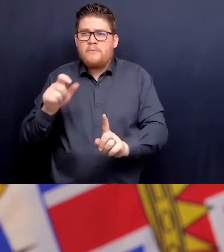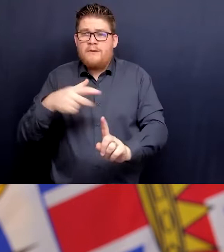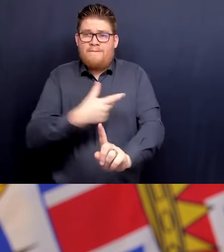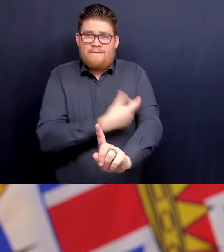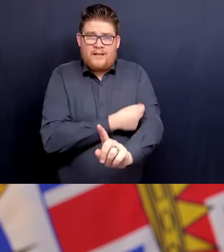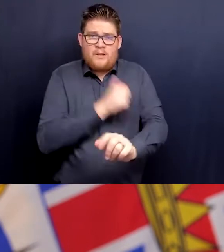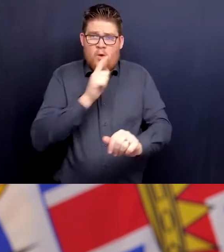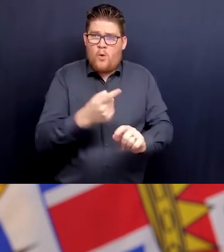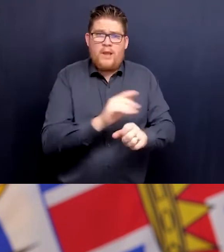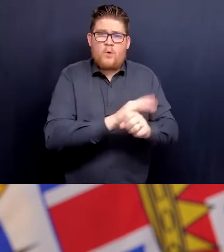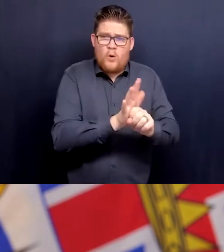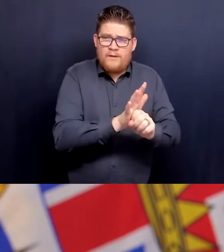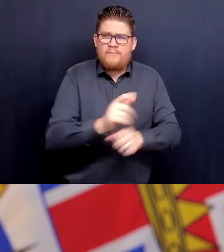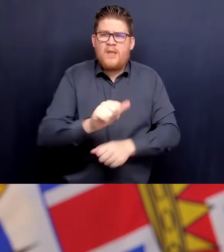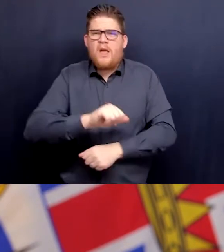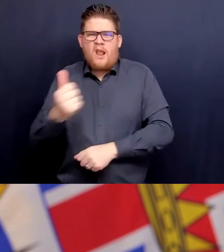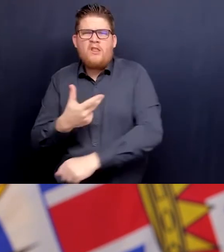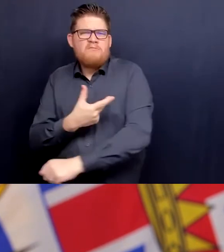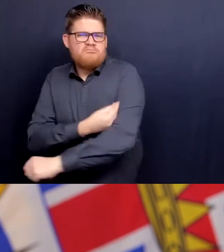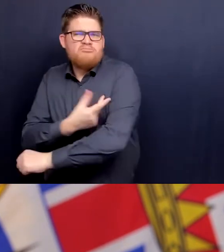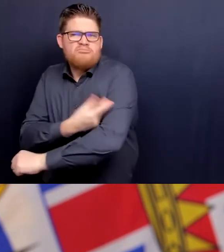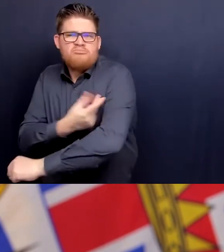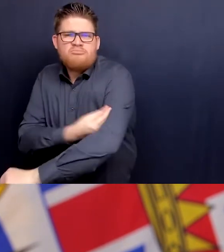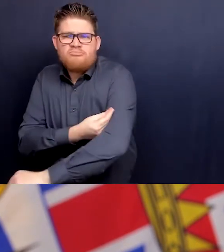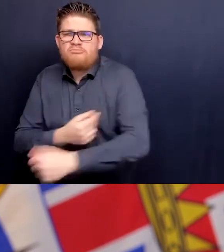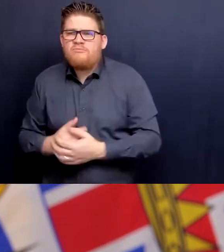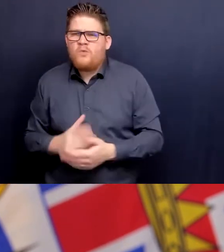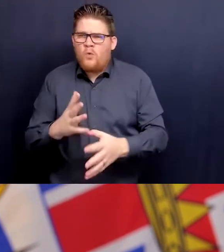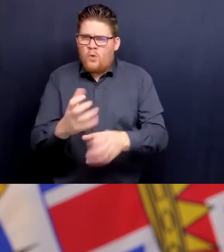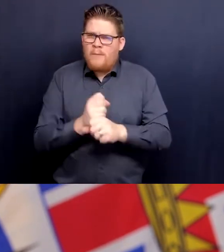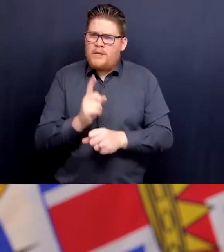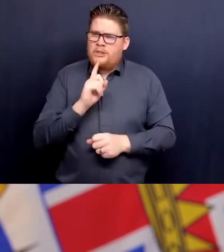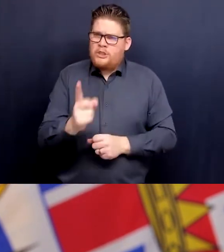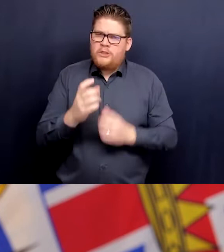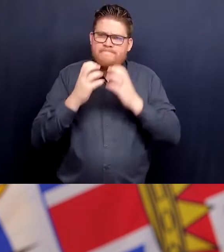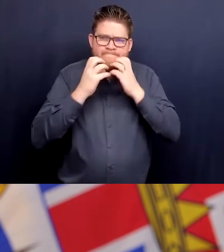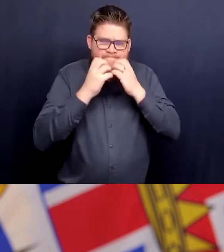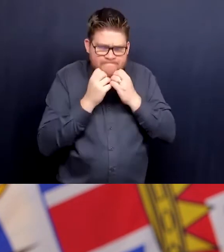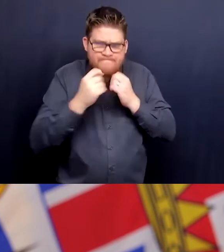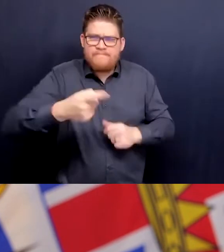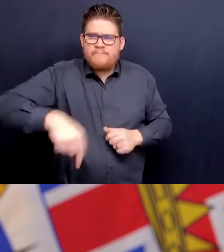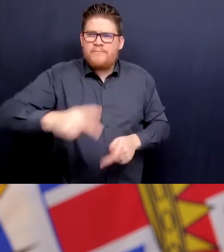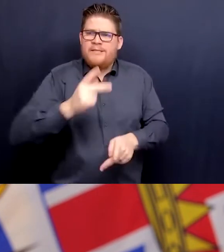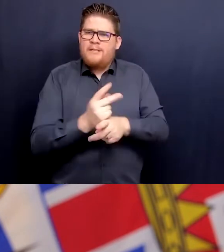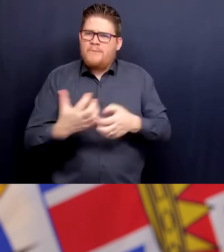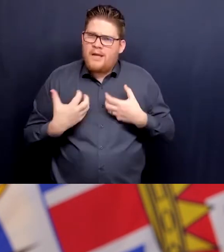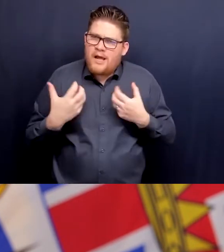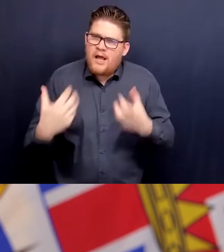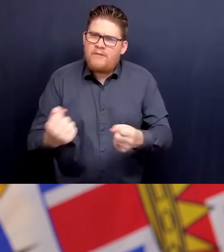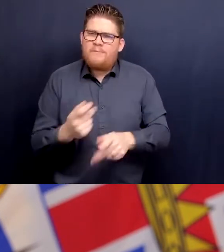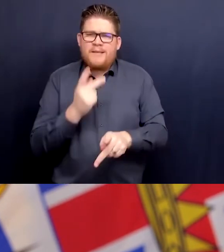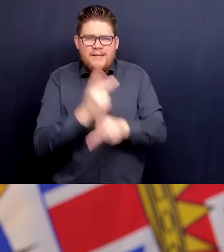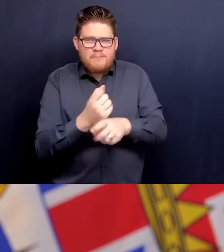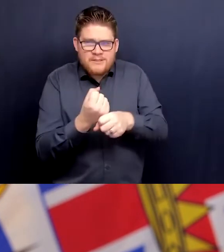protecting healthcare resources, so our health ourselves, as well as making sure that we're doing everything we can to prevent